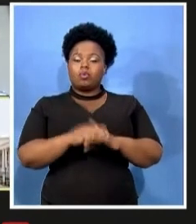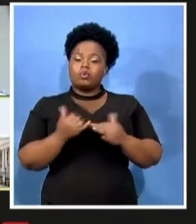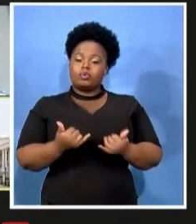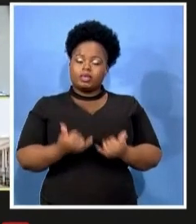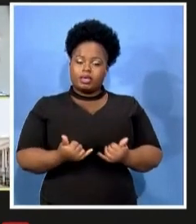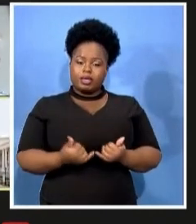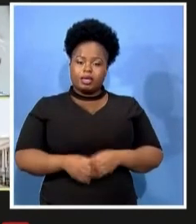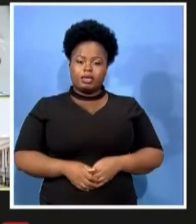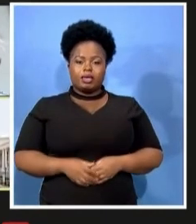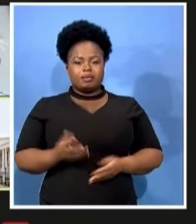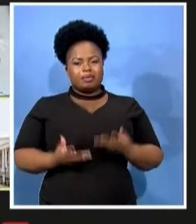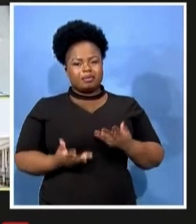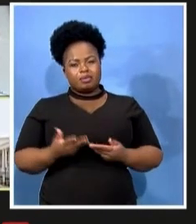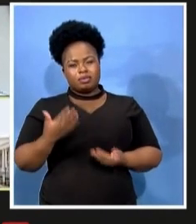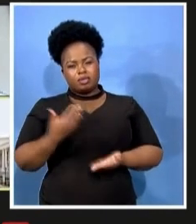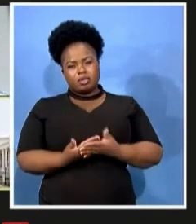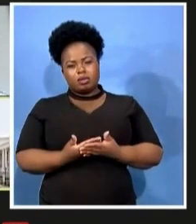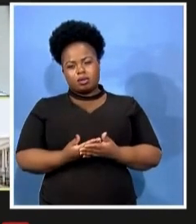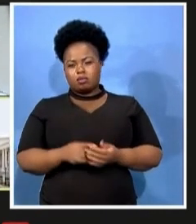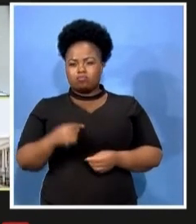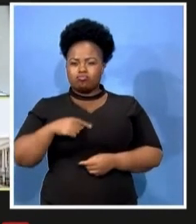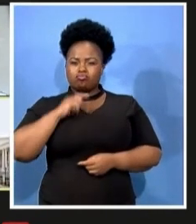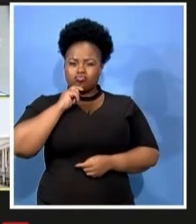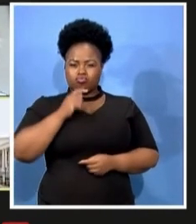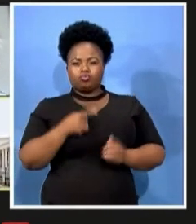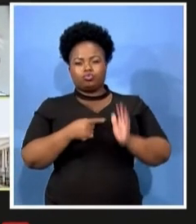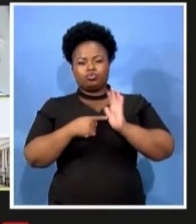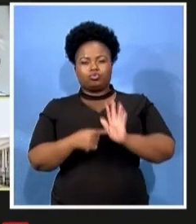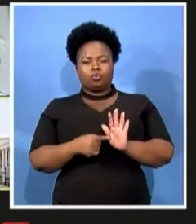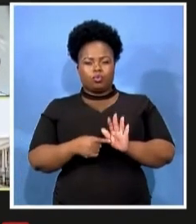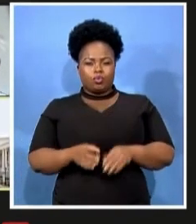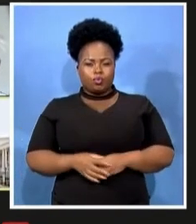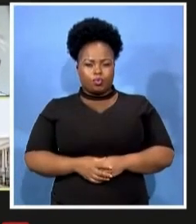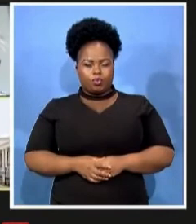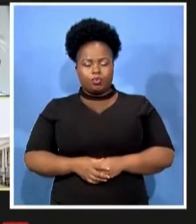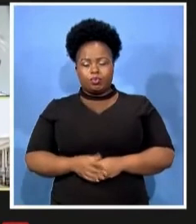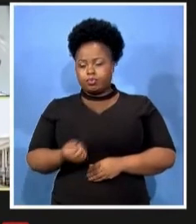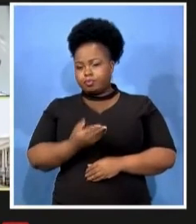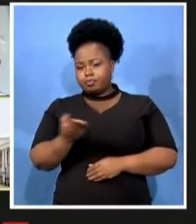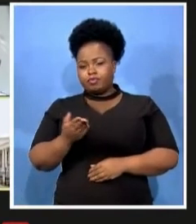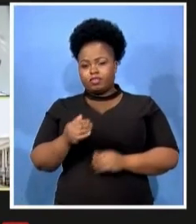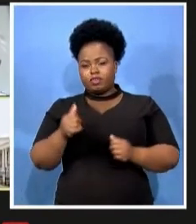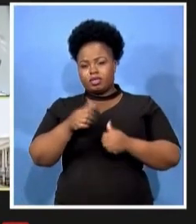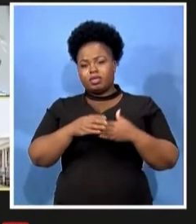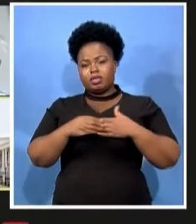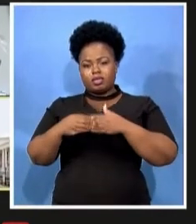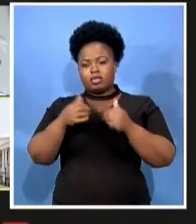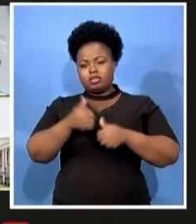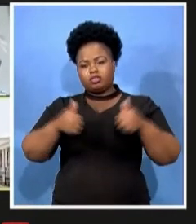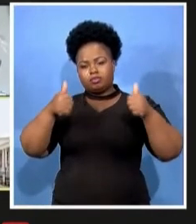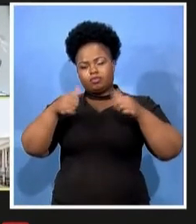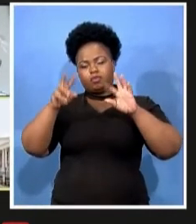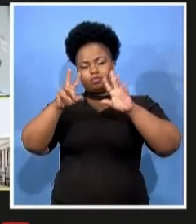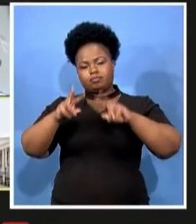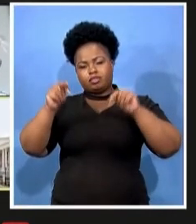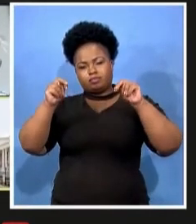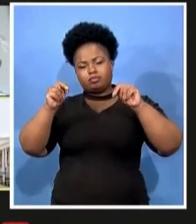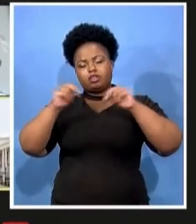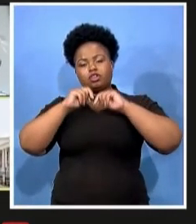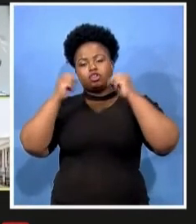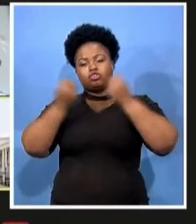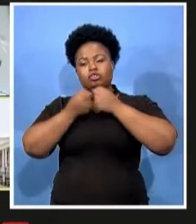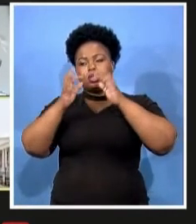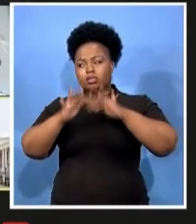tell the House, the leadership of the National Assembly, when to get that special sitting to deal with these